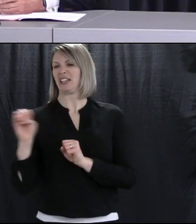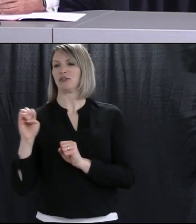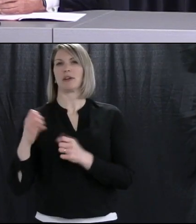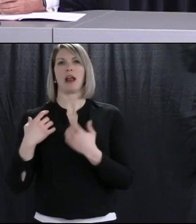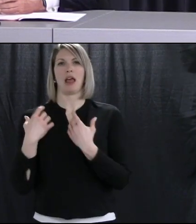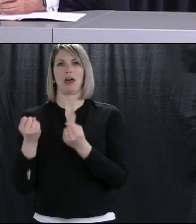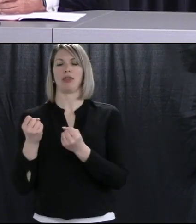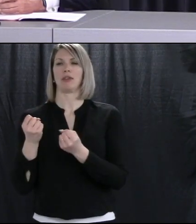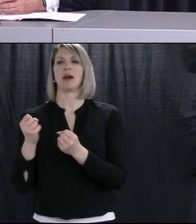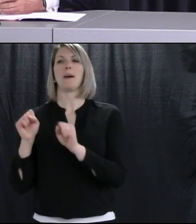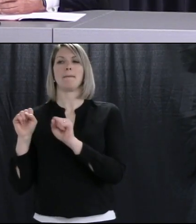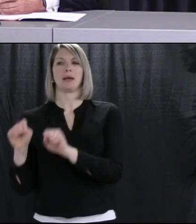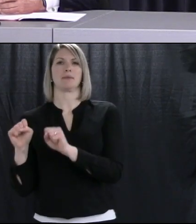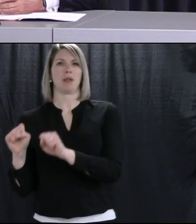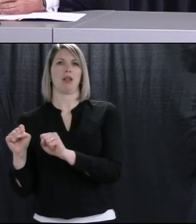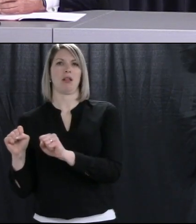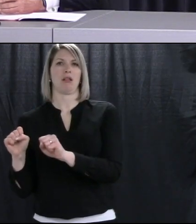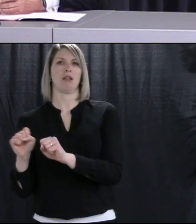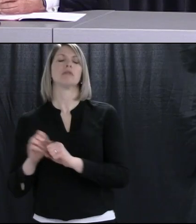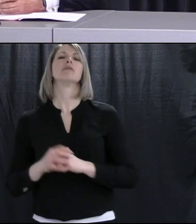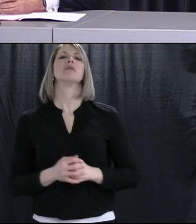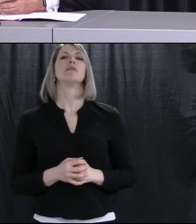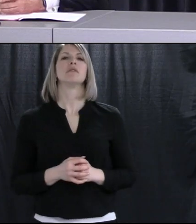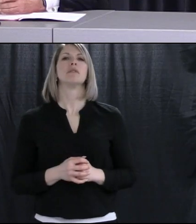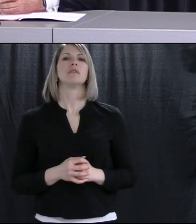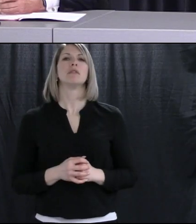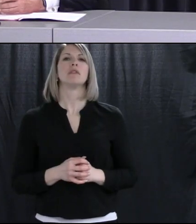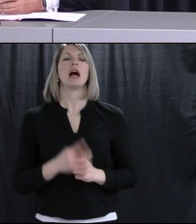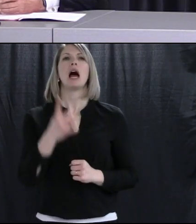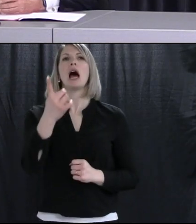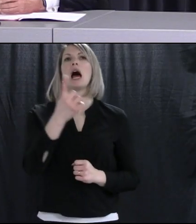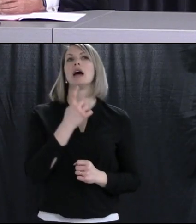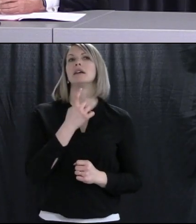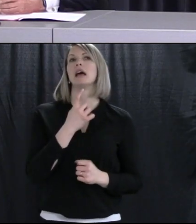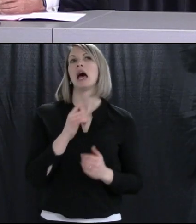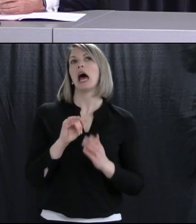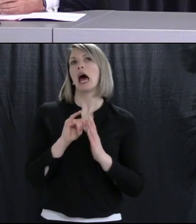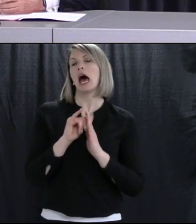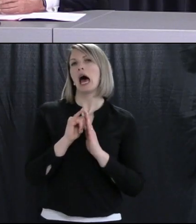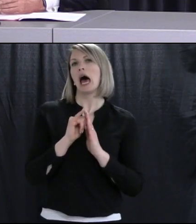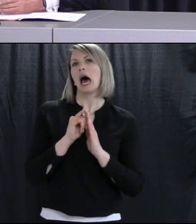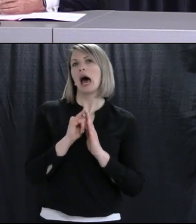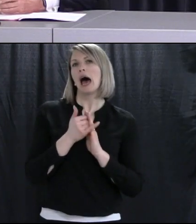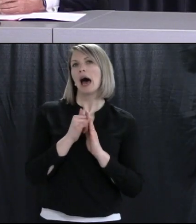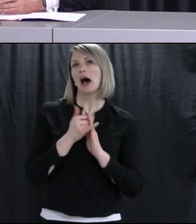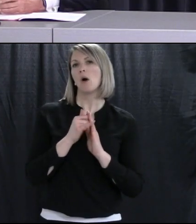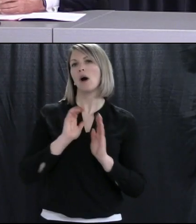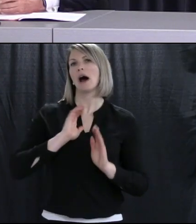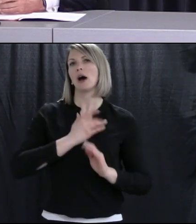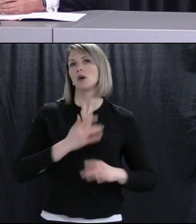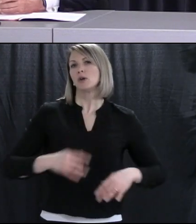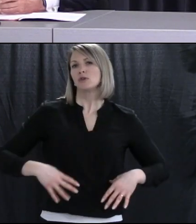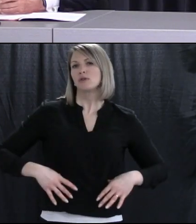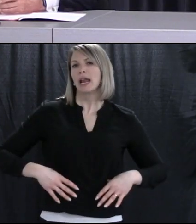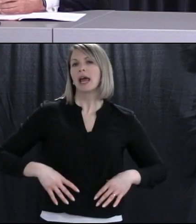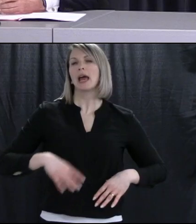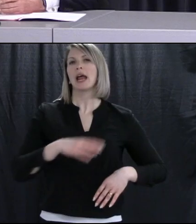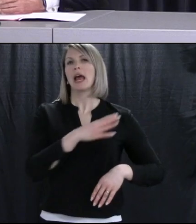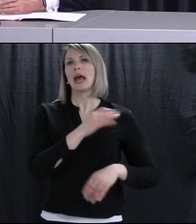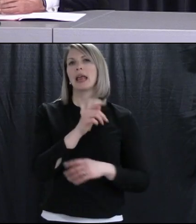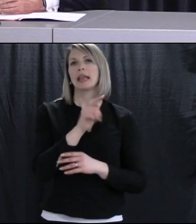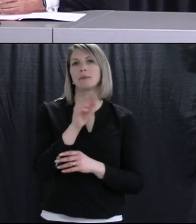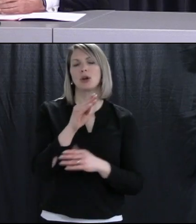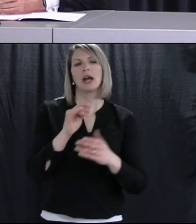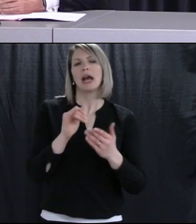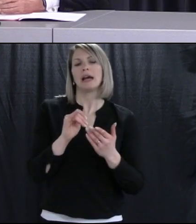you. And last question, how is the province helping the more vulnerable people who don't have enough money?